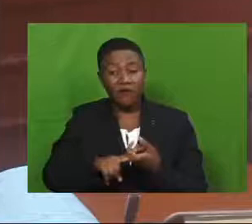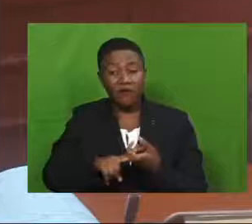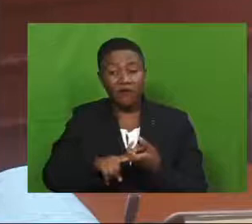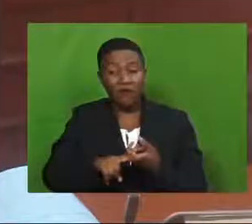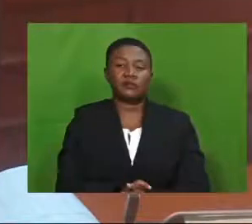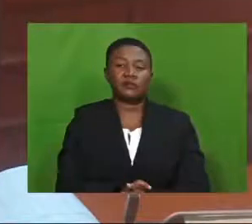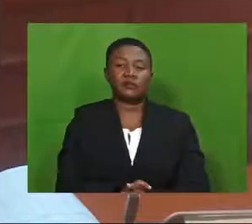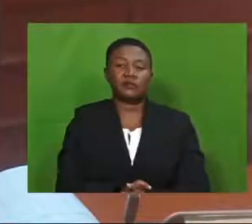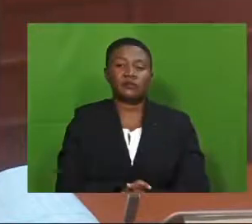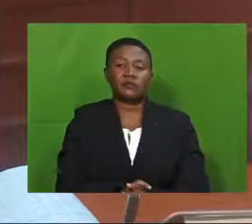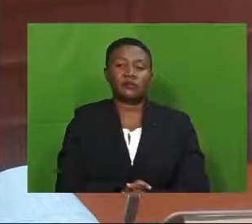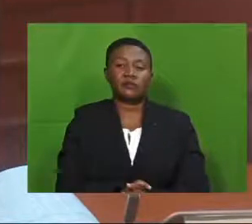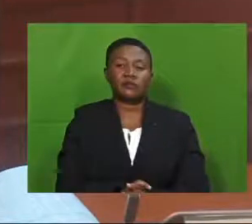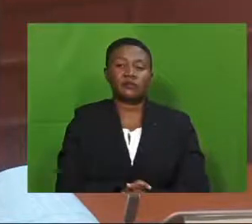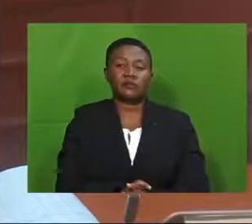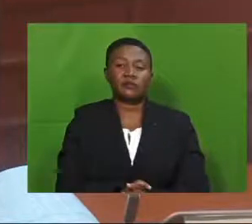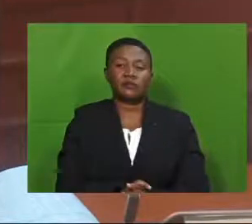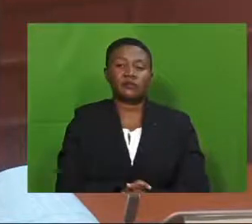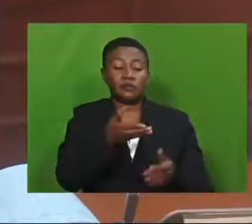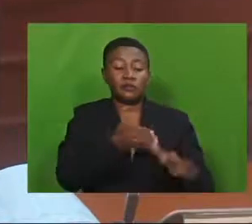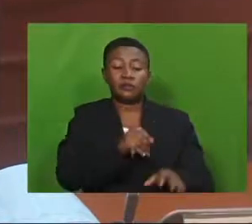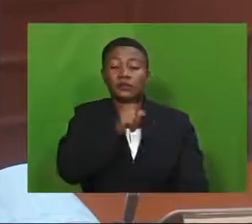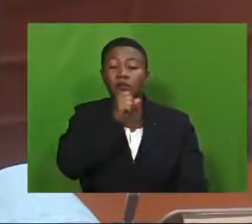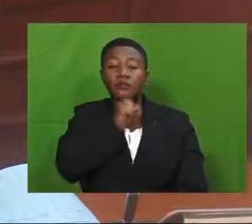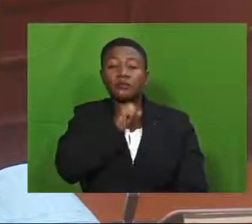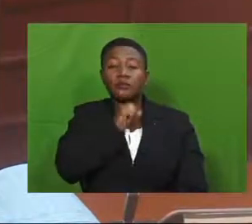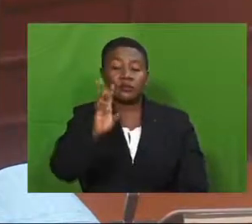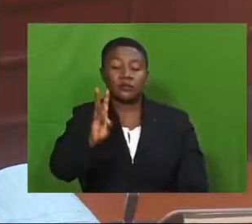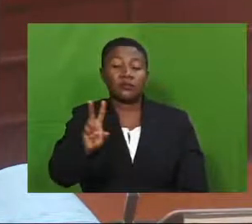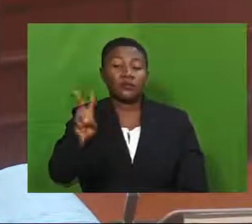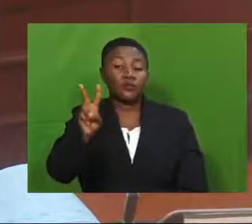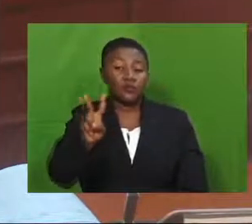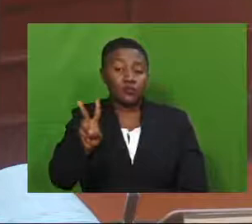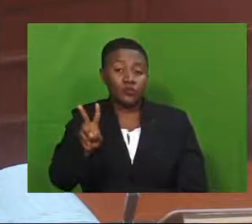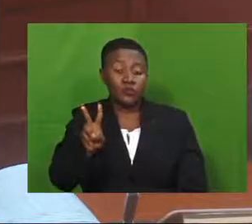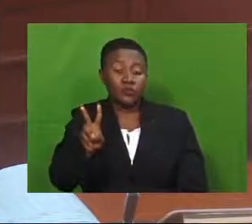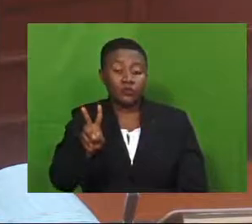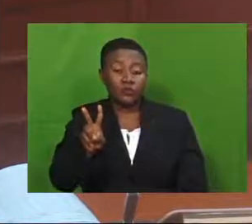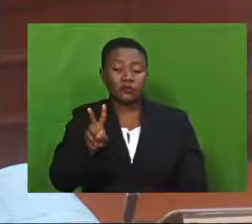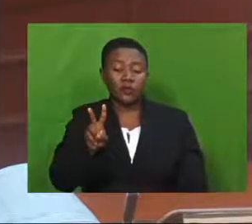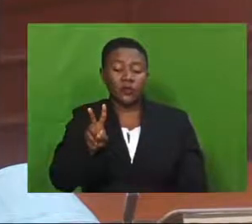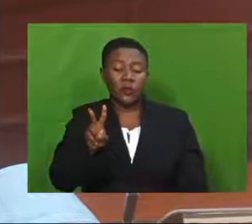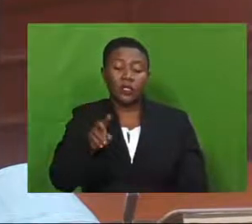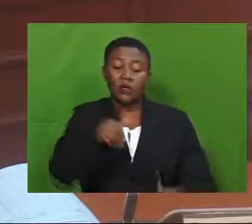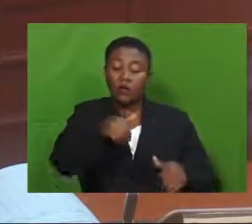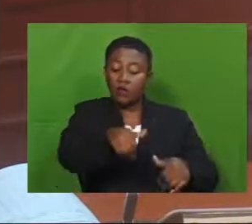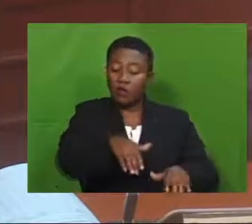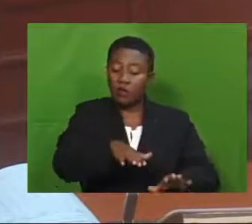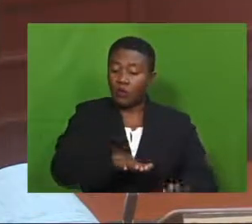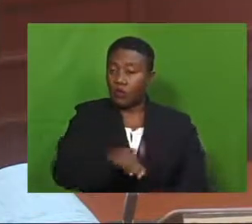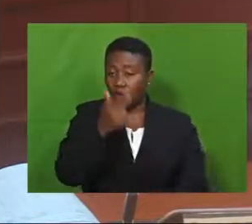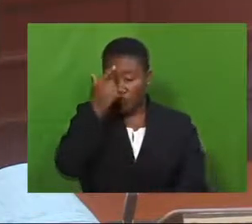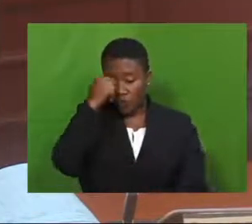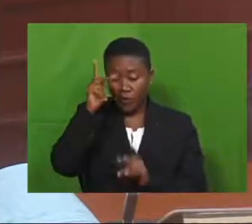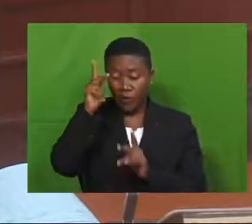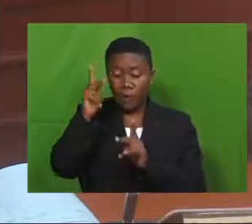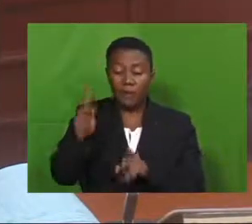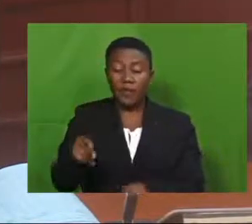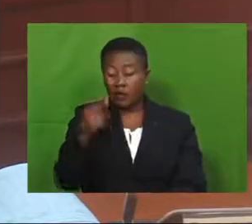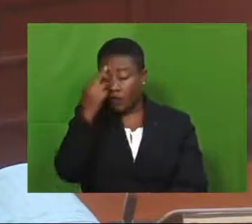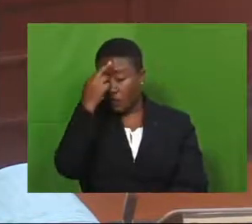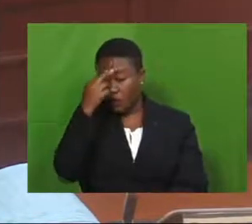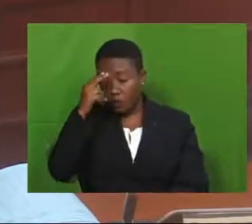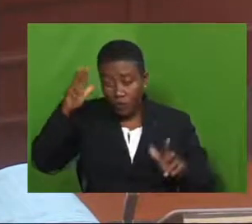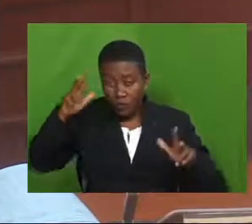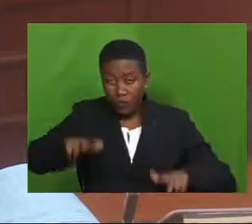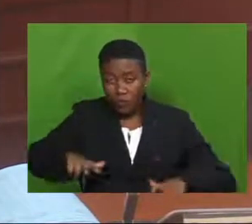Mr. Speaker, he died at age 62. He has since been buried in accordance with custom. I don't even intend to